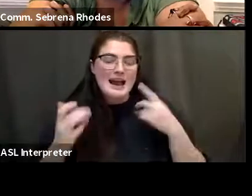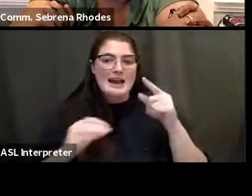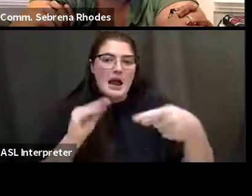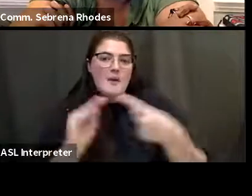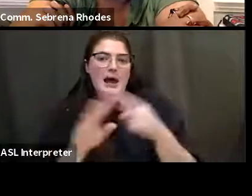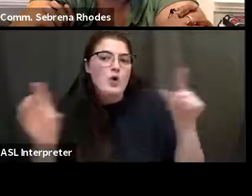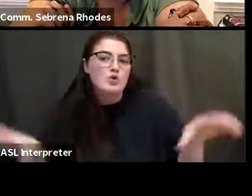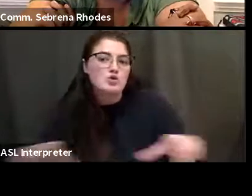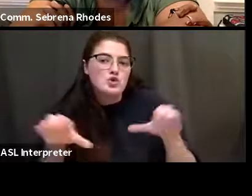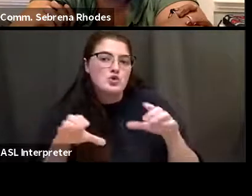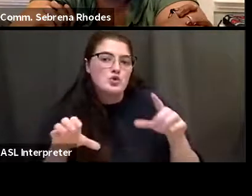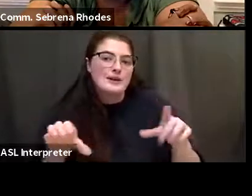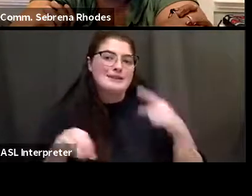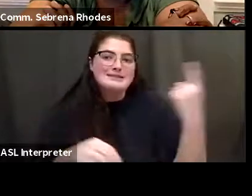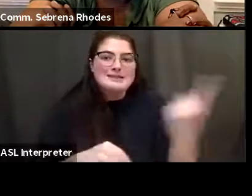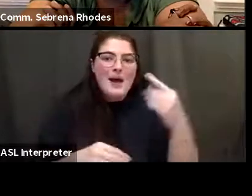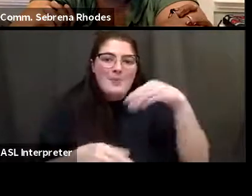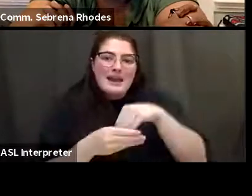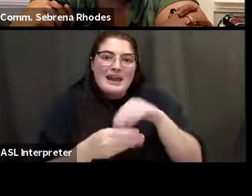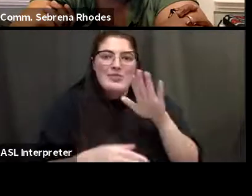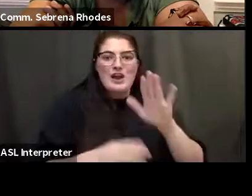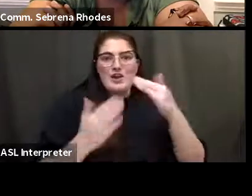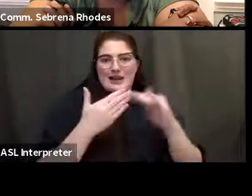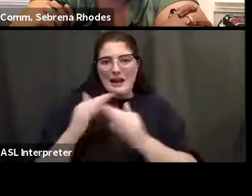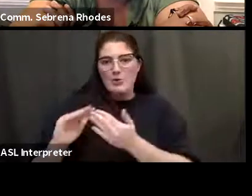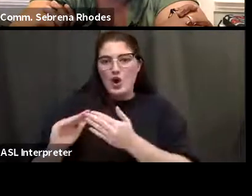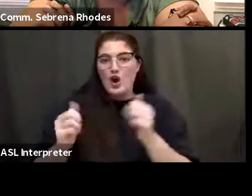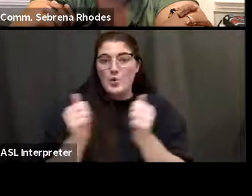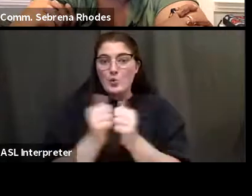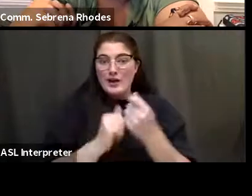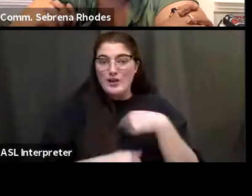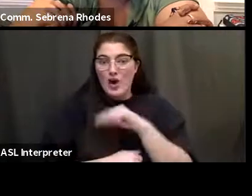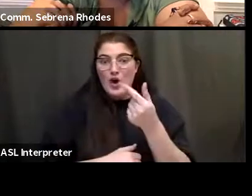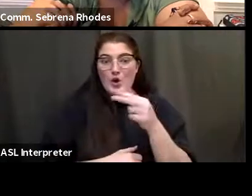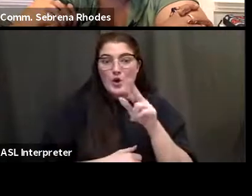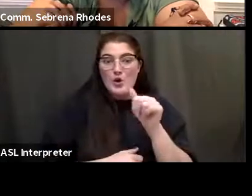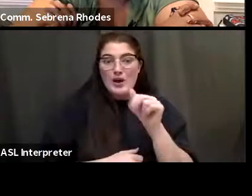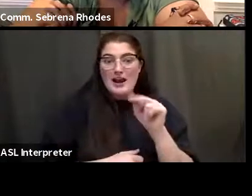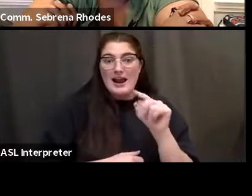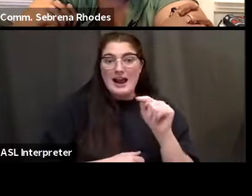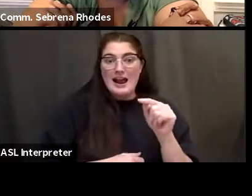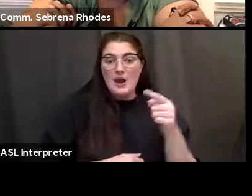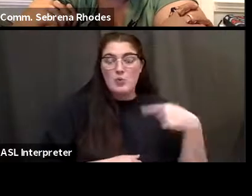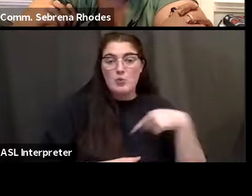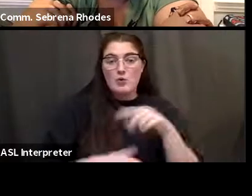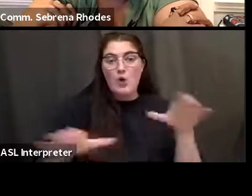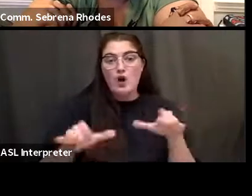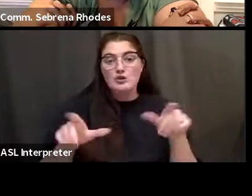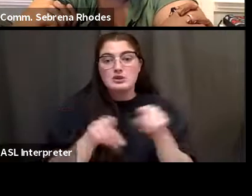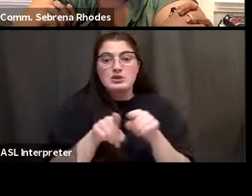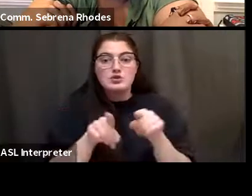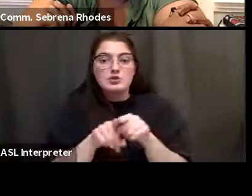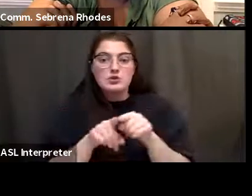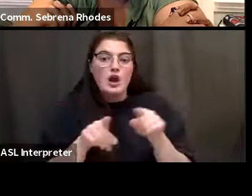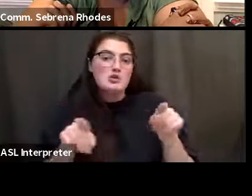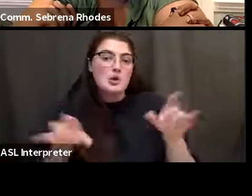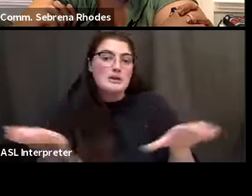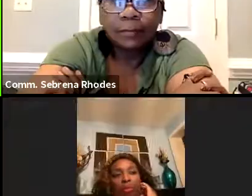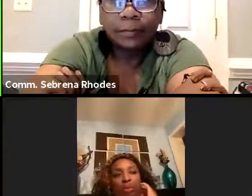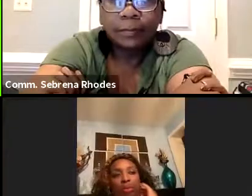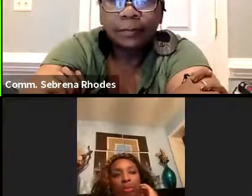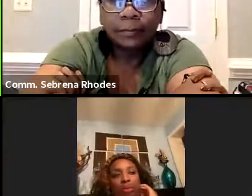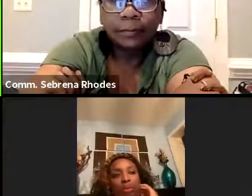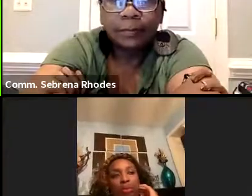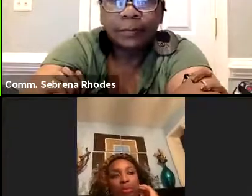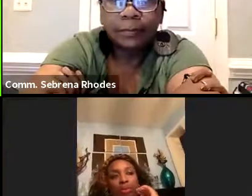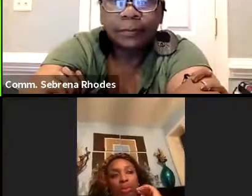in their neighborhood. With our grant, we'll also be doing the maintenance. So it won't be like we'll just put a